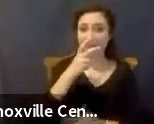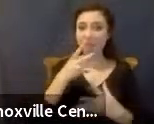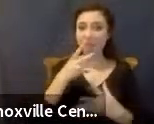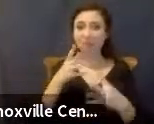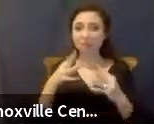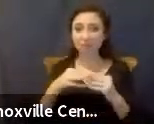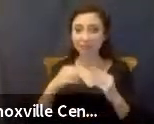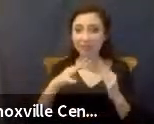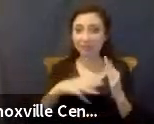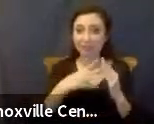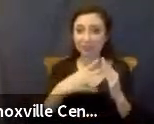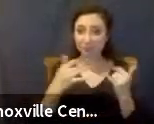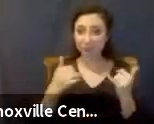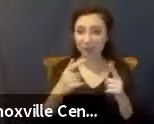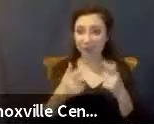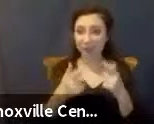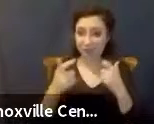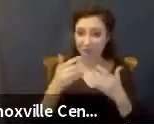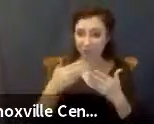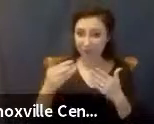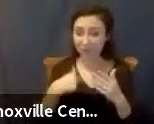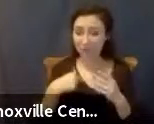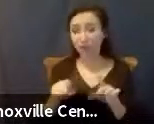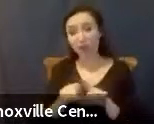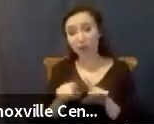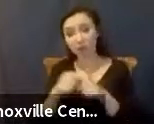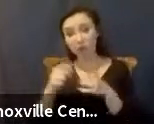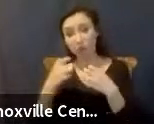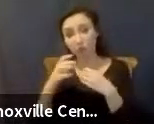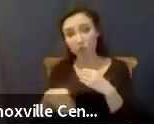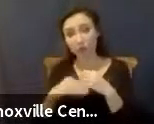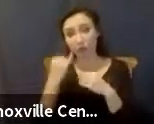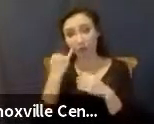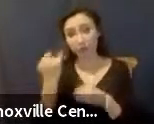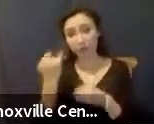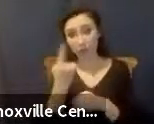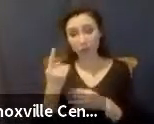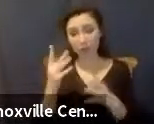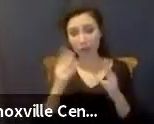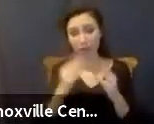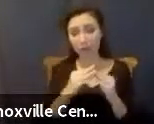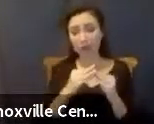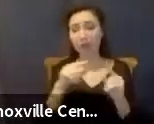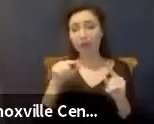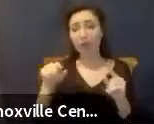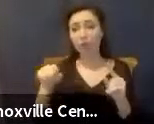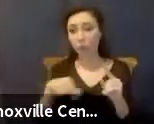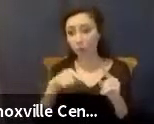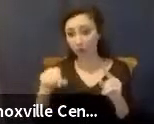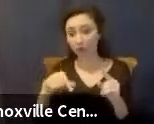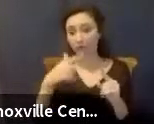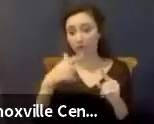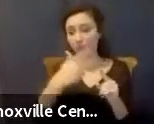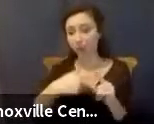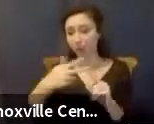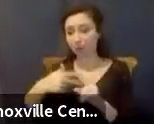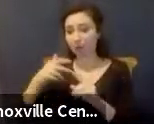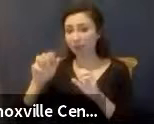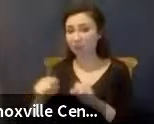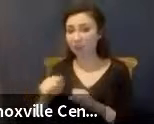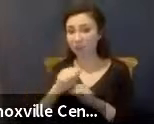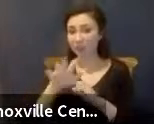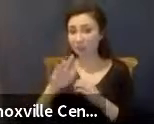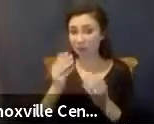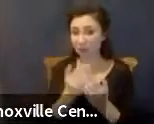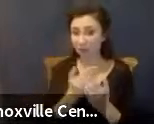But, and also I would also even add, if we're only meeting quarterly, couldn't we get these things in earlier than that?